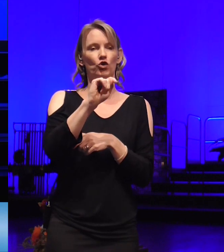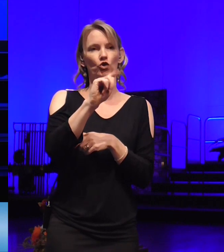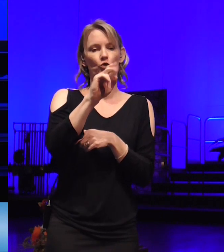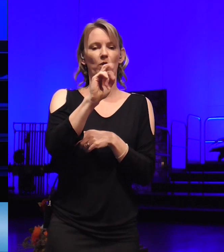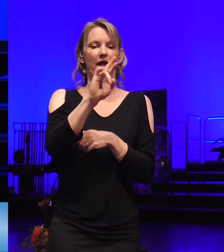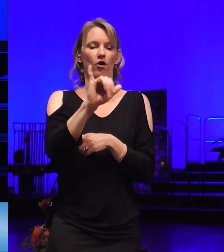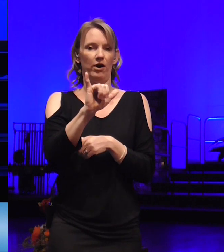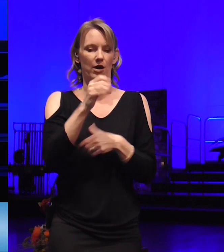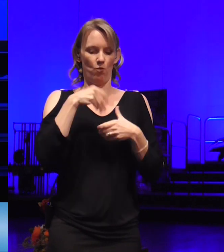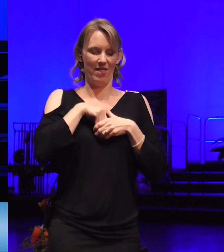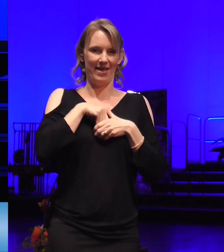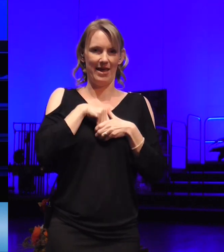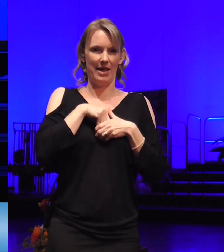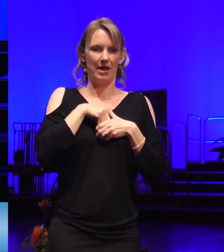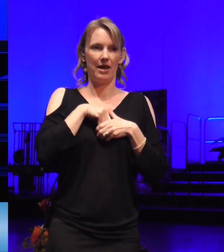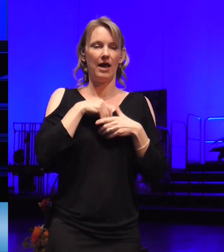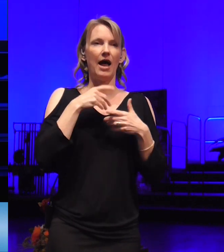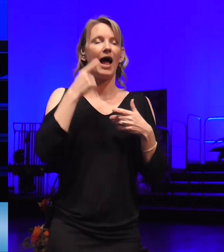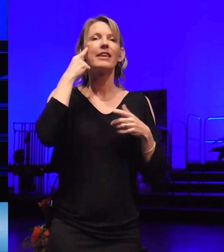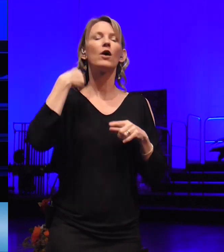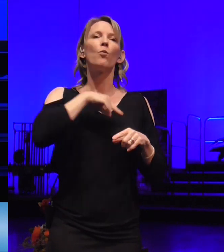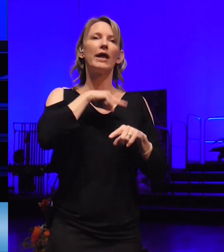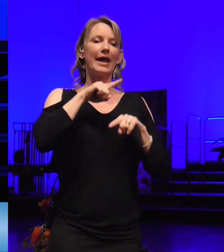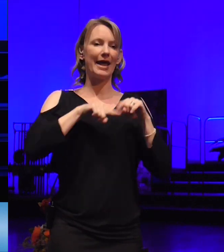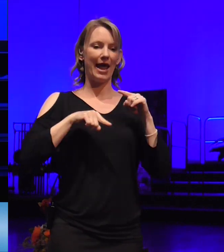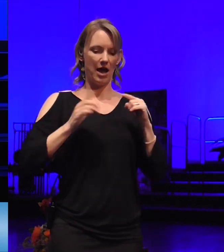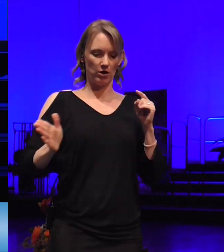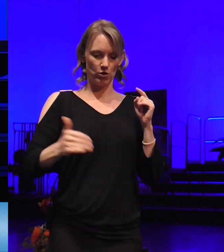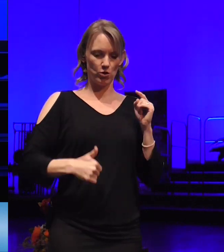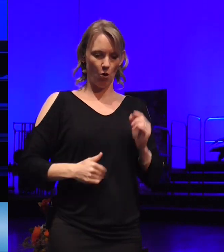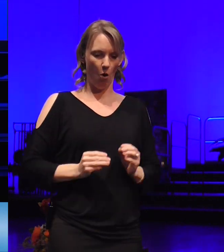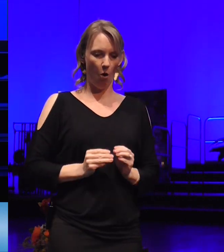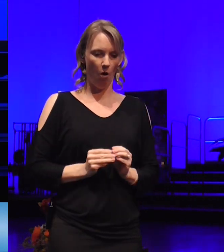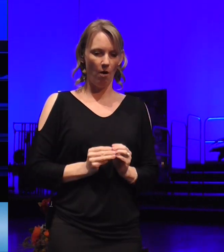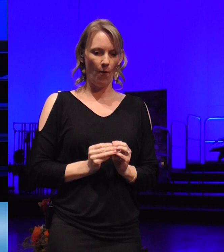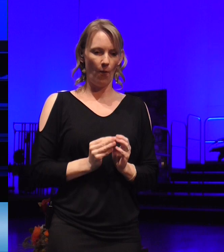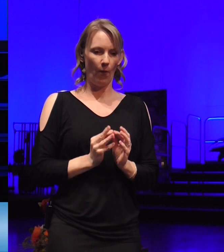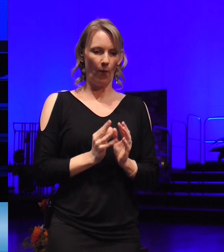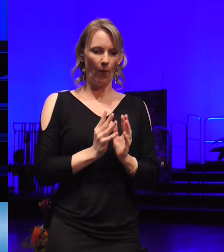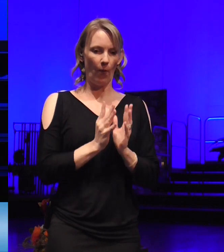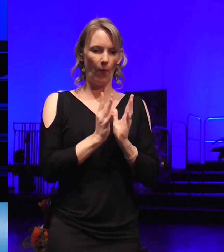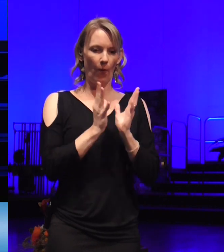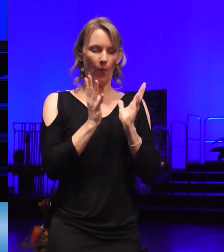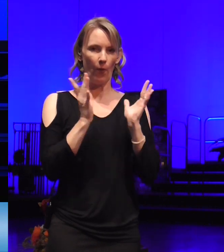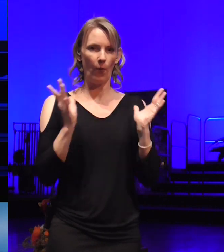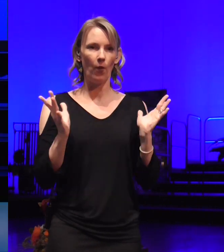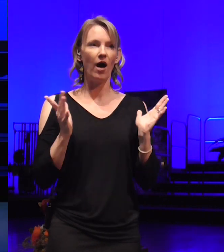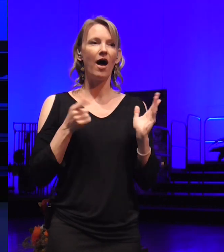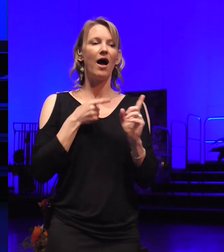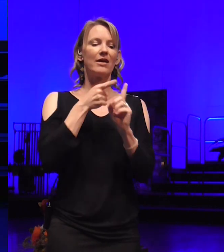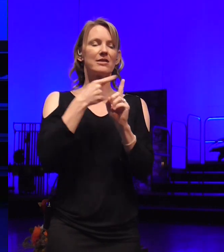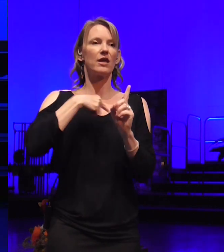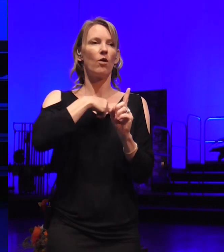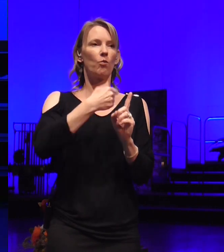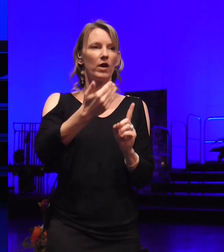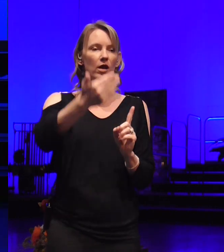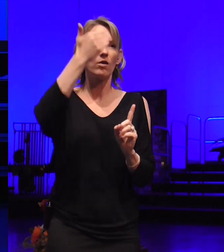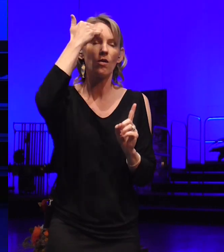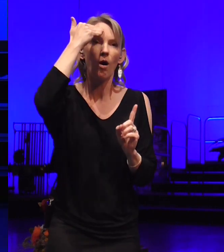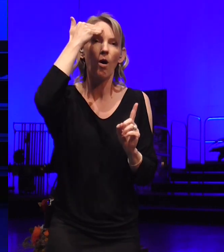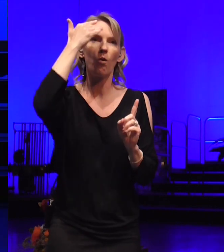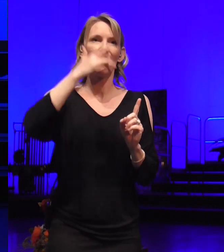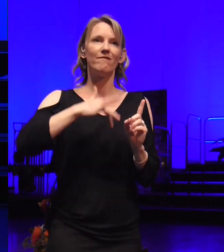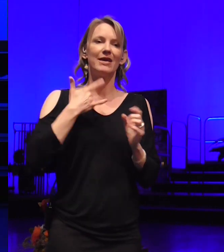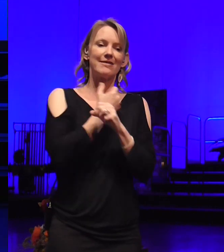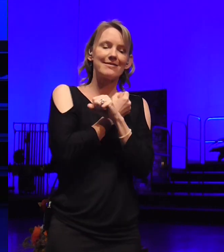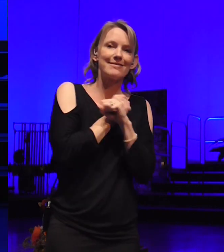to continue blooming our soul until we are able to establish a deep sense of safety and